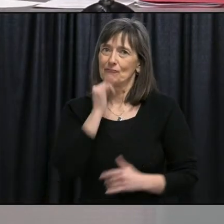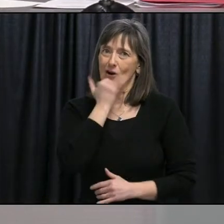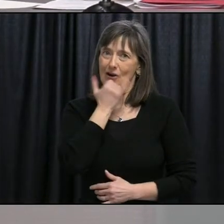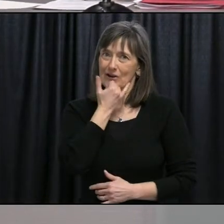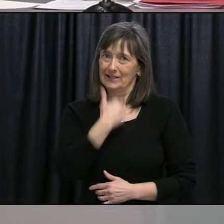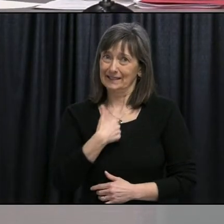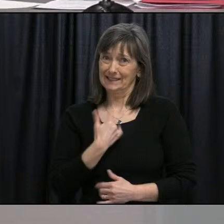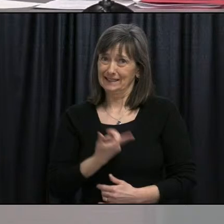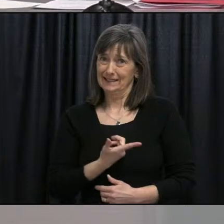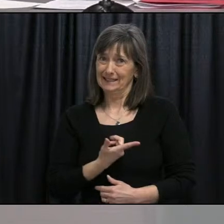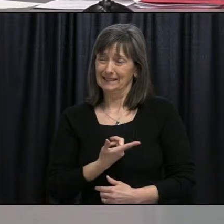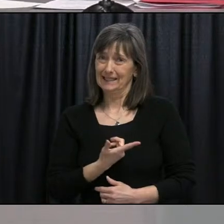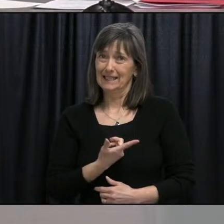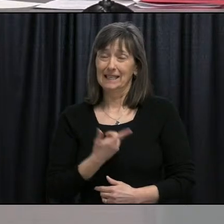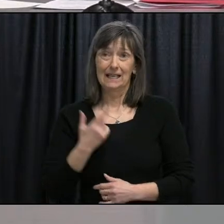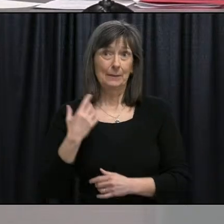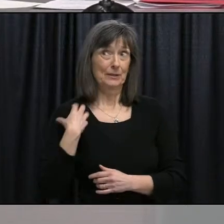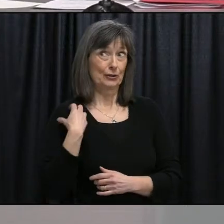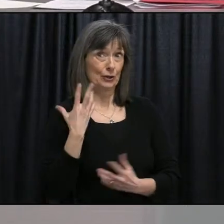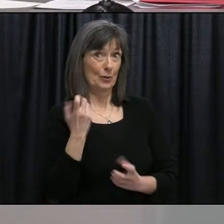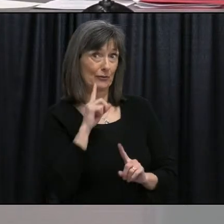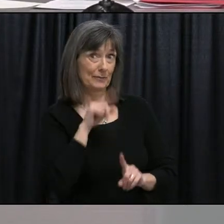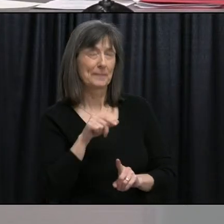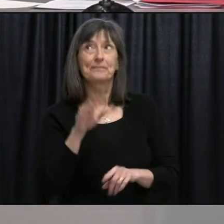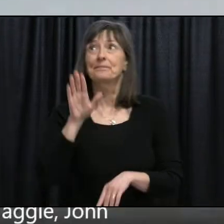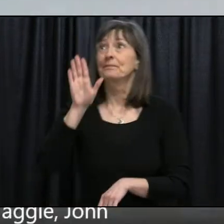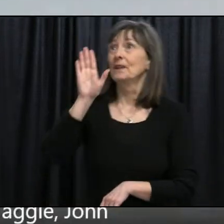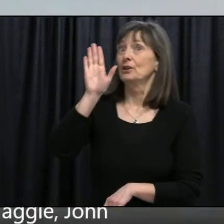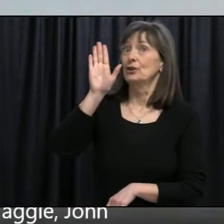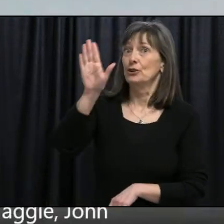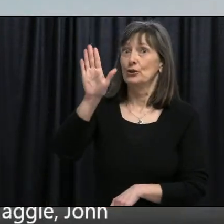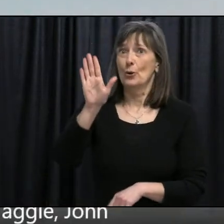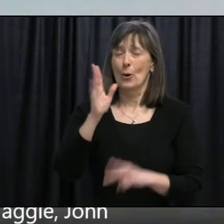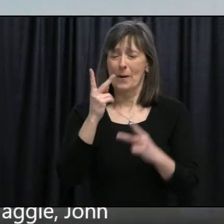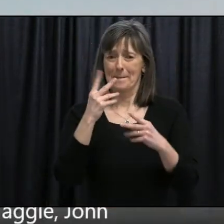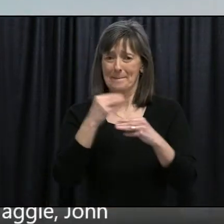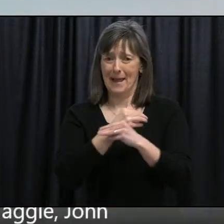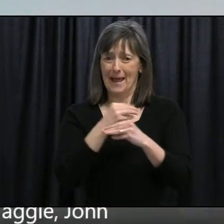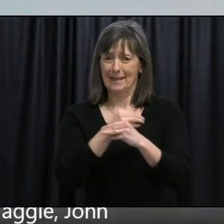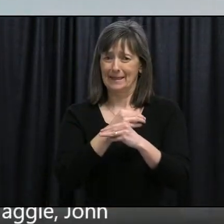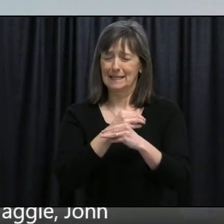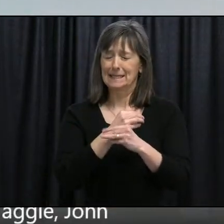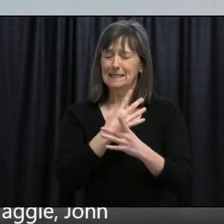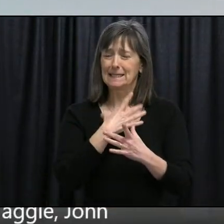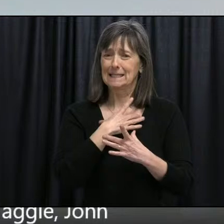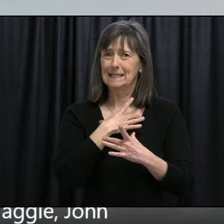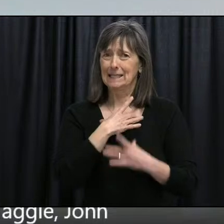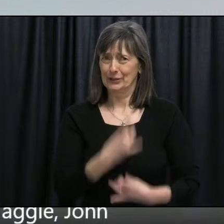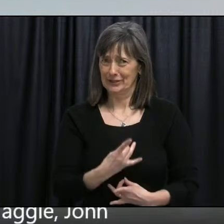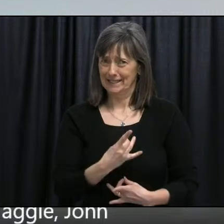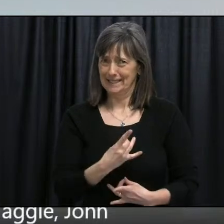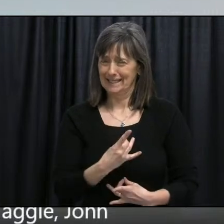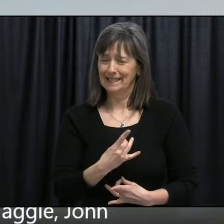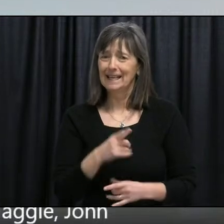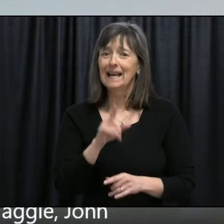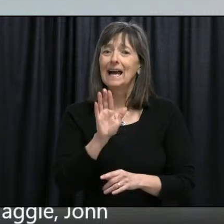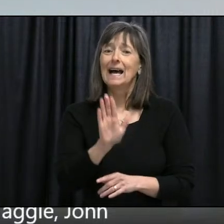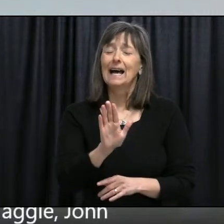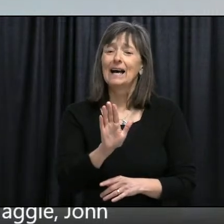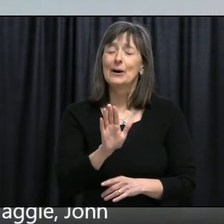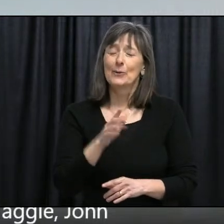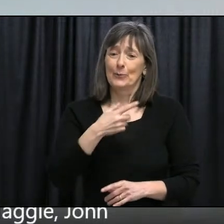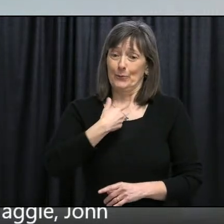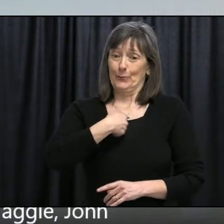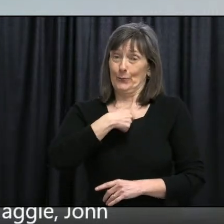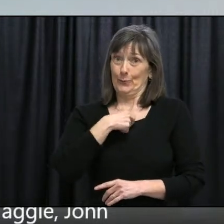Premier, I can take that if you want. Sure, your arithmetic is really interesting, Roger. However, our